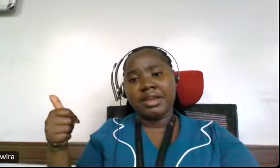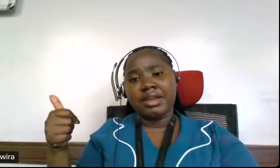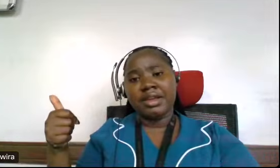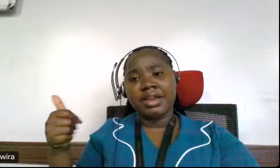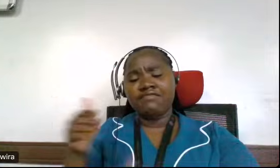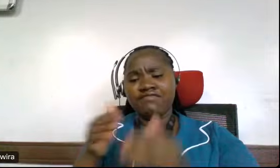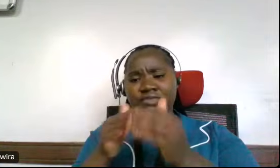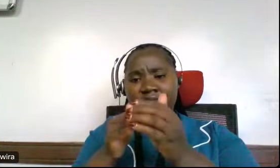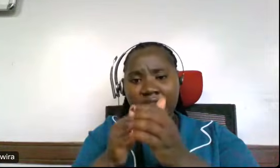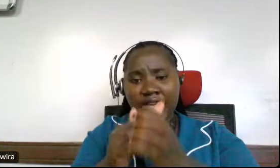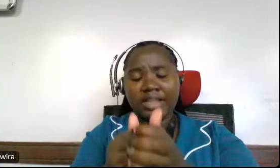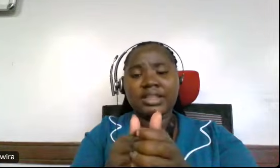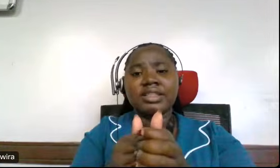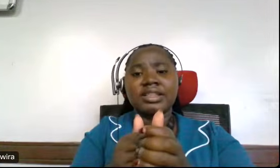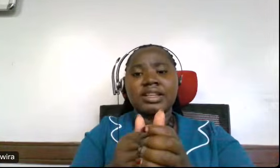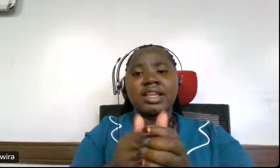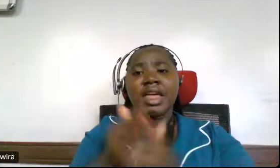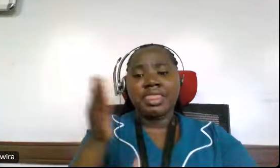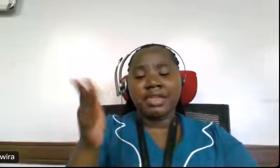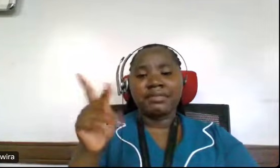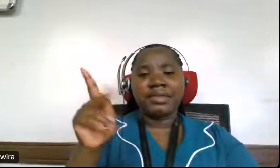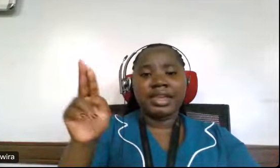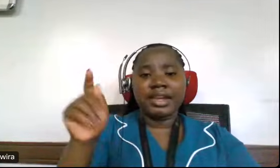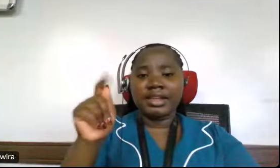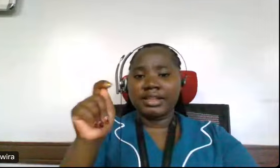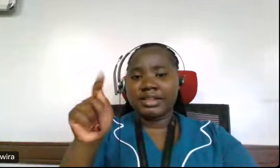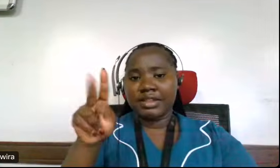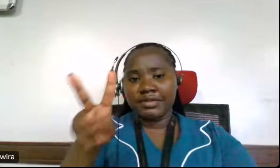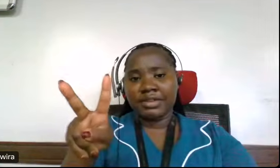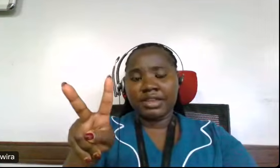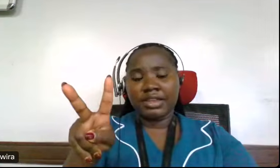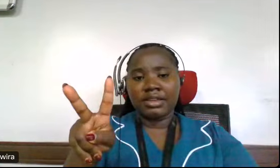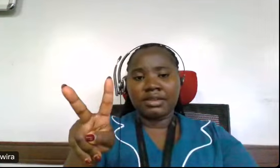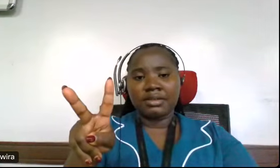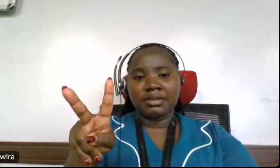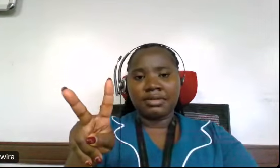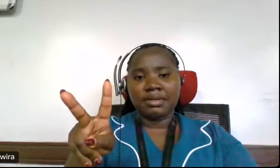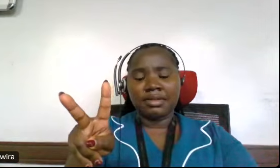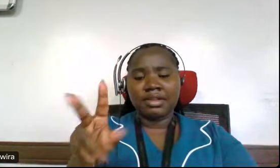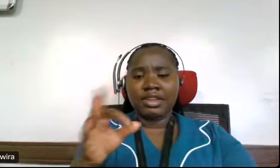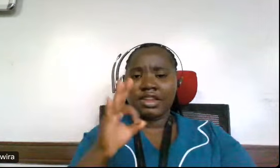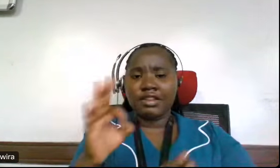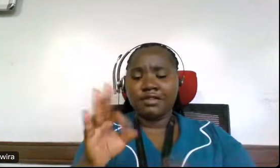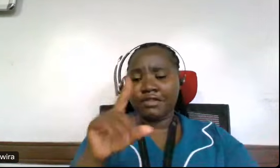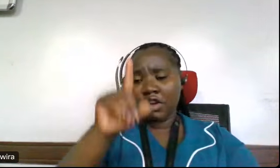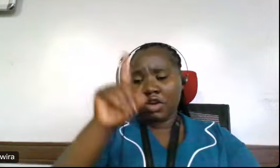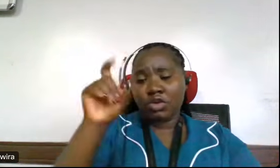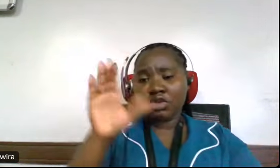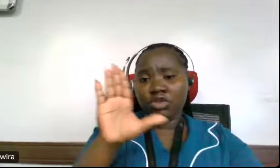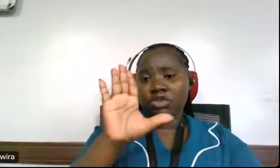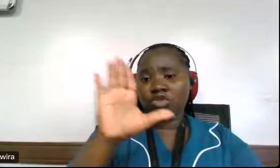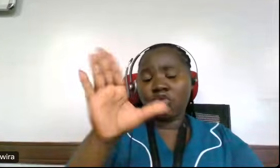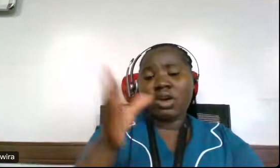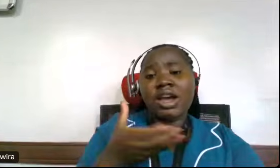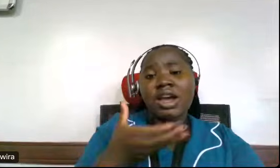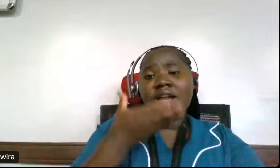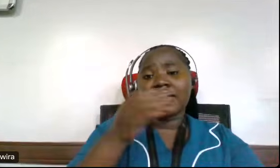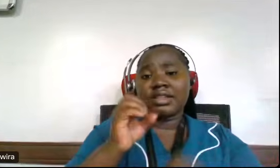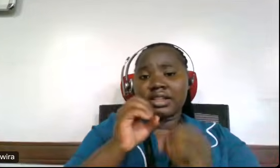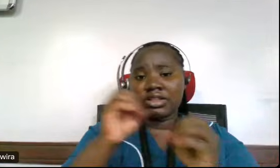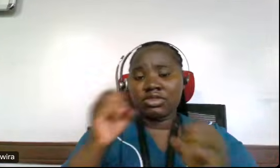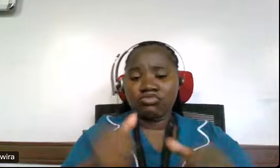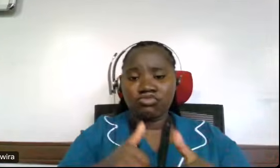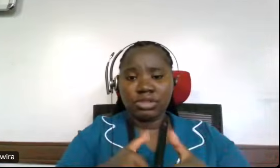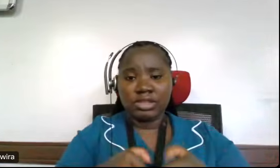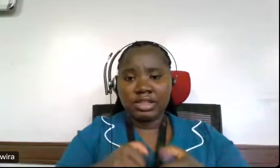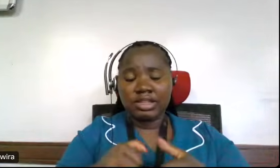are available on KRA TV. And in case your question has not been addressed on the chat box, even after the training,